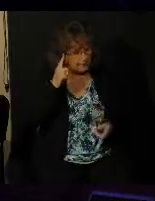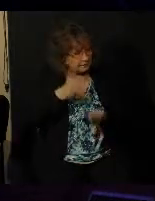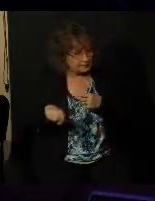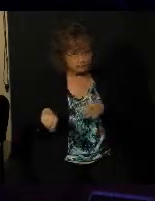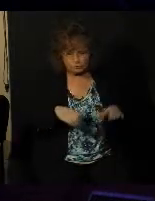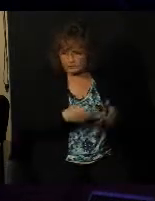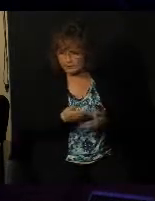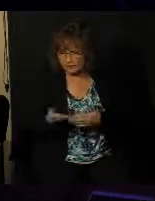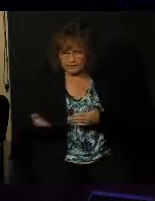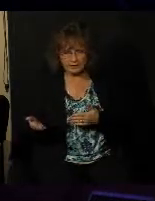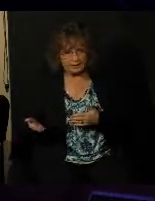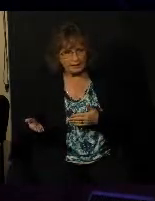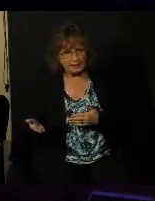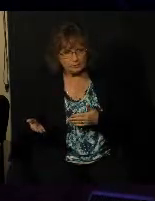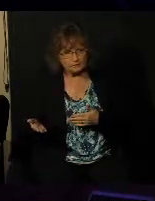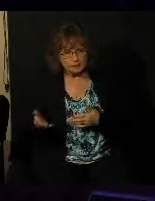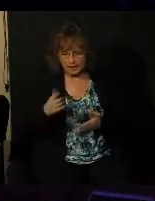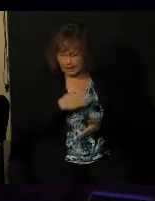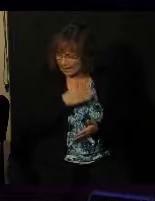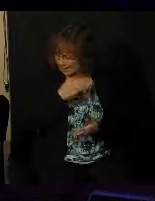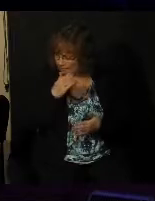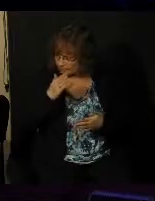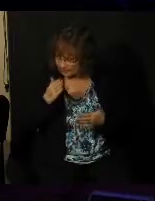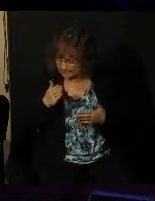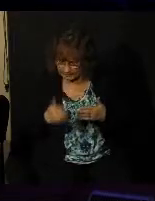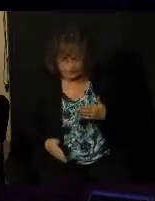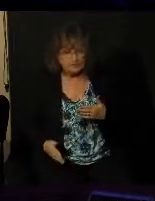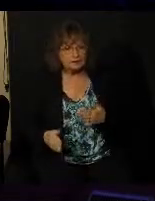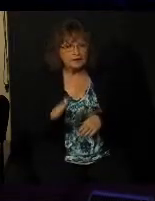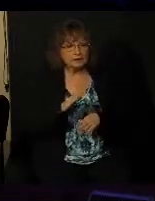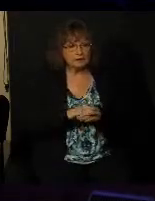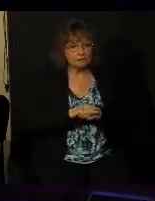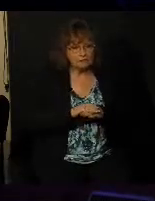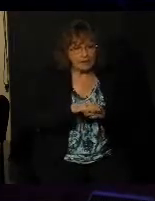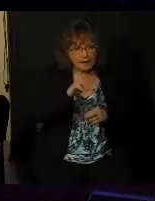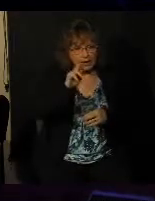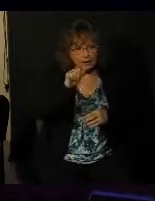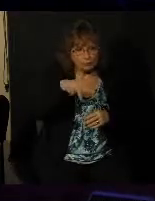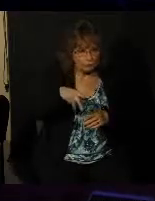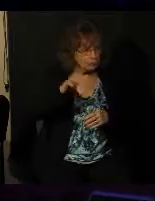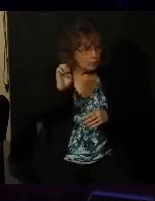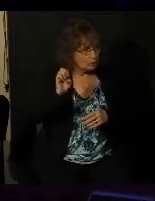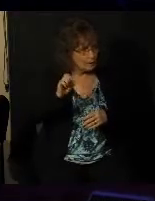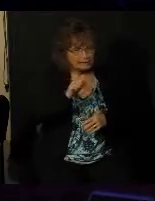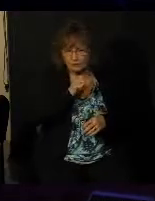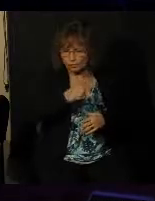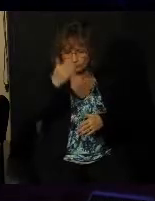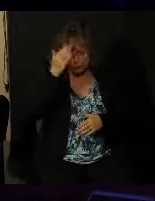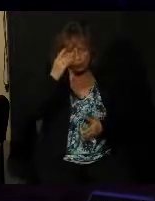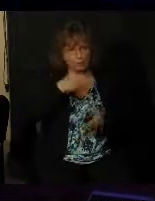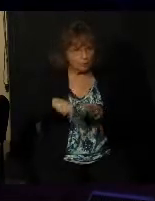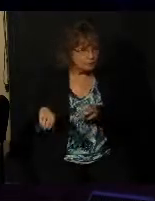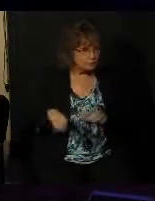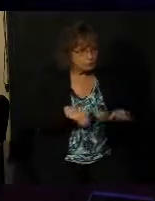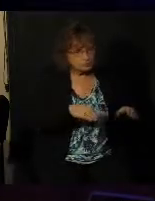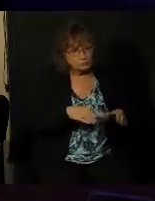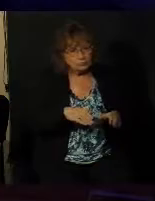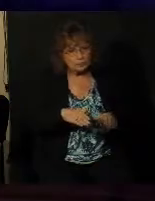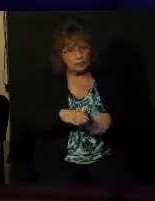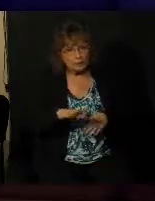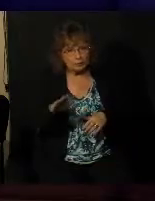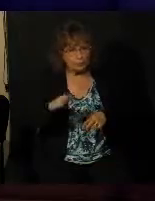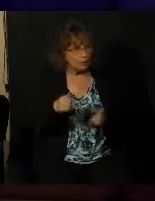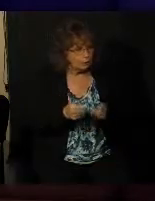do. I'm at the end of my rope. I don't know what to do with this guy. And so there they sit